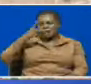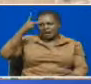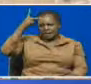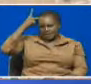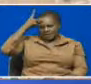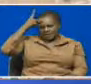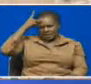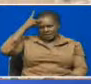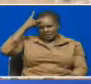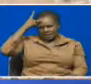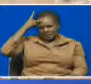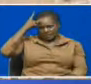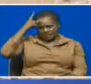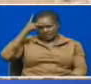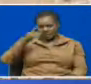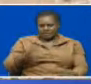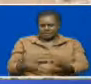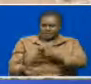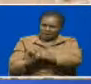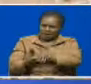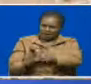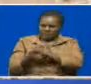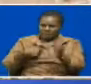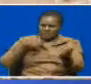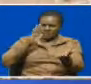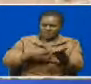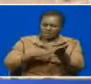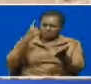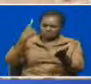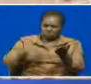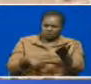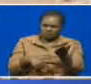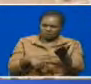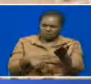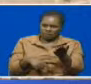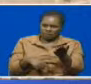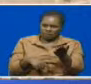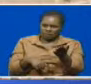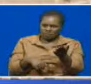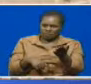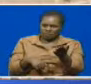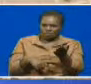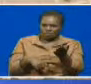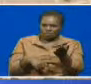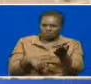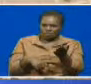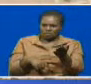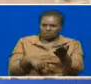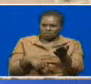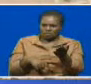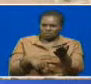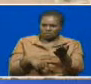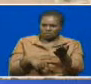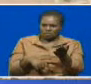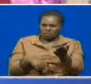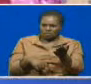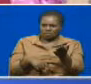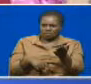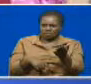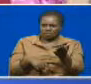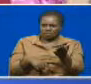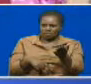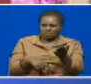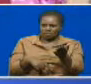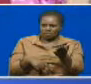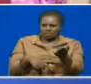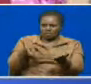the one supposed to give direction. So I suggest we must pick the ball where we dropped it. I have to ask, what of